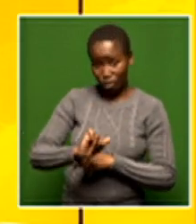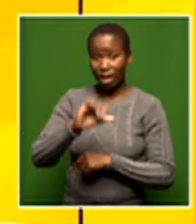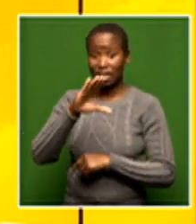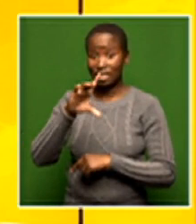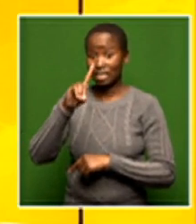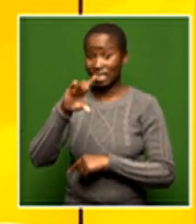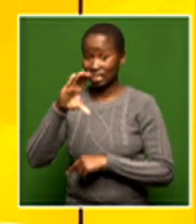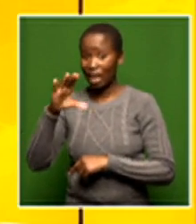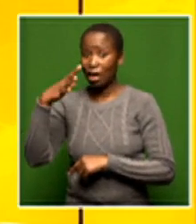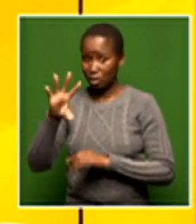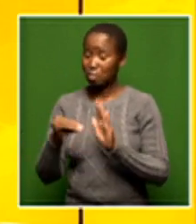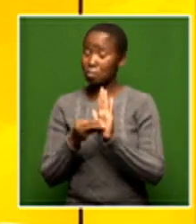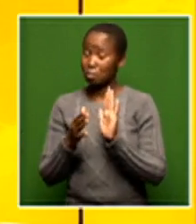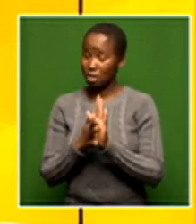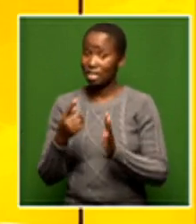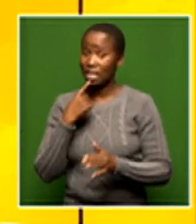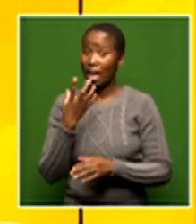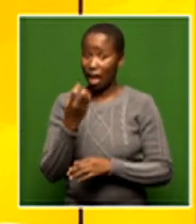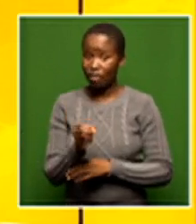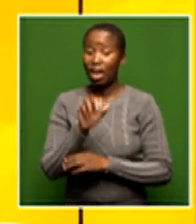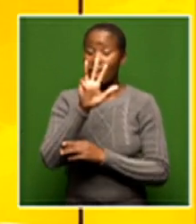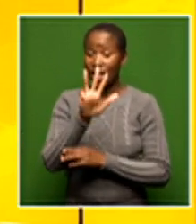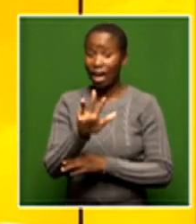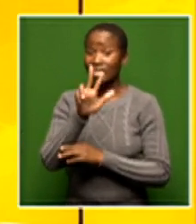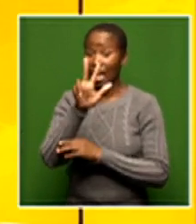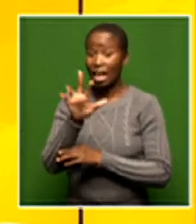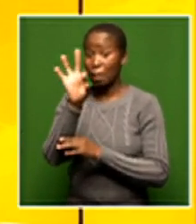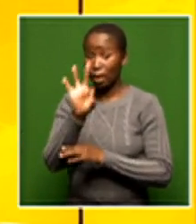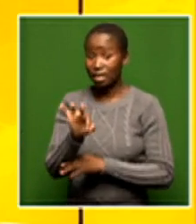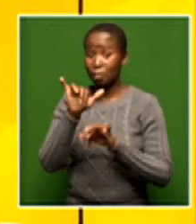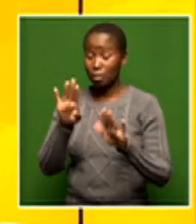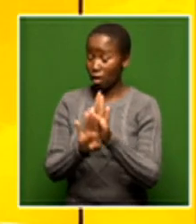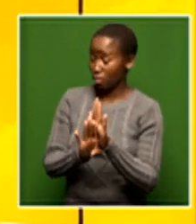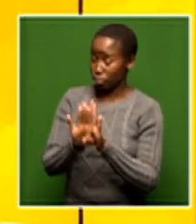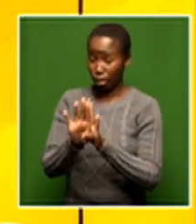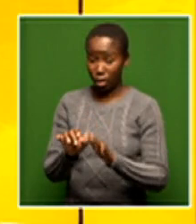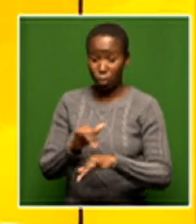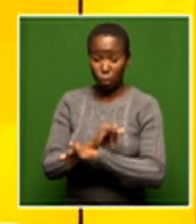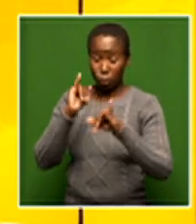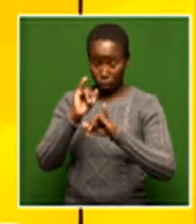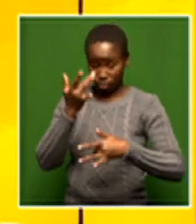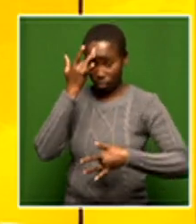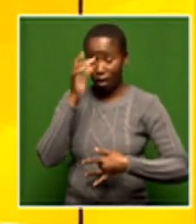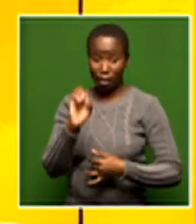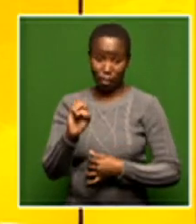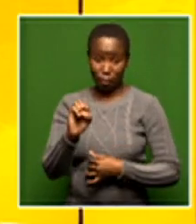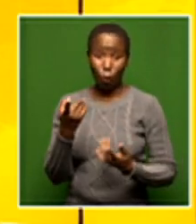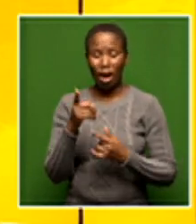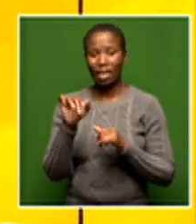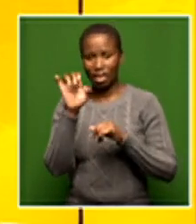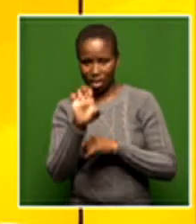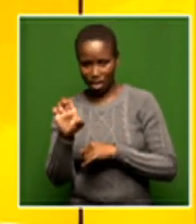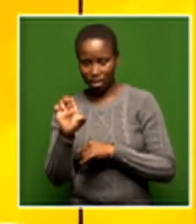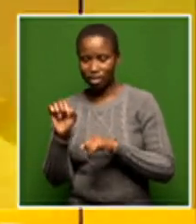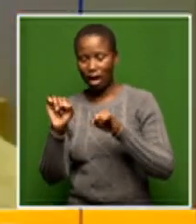as saying that there have been about 98% rise in cases in East Africa. And to tell us more about this, I'm joined now